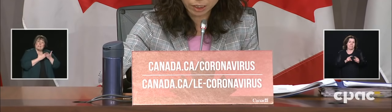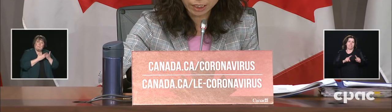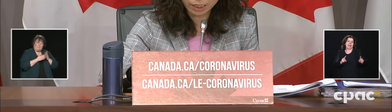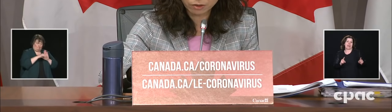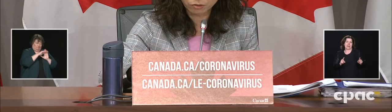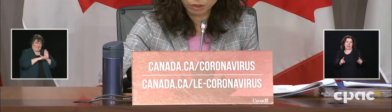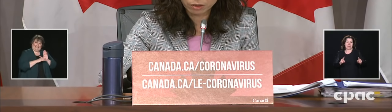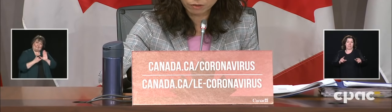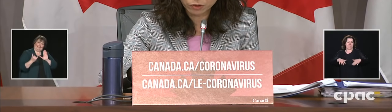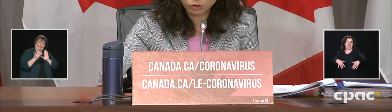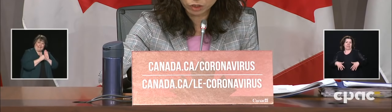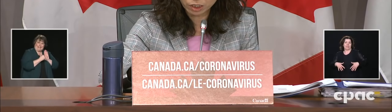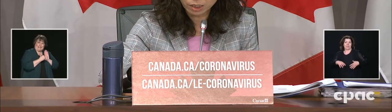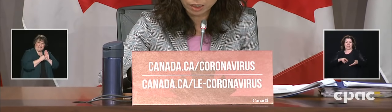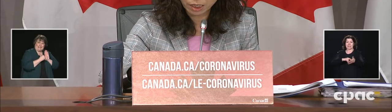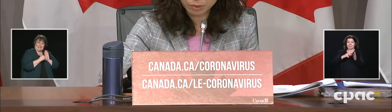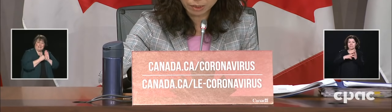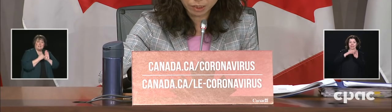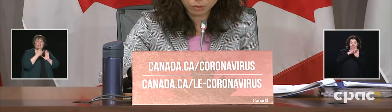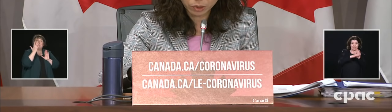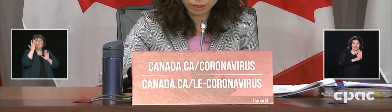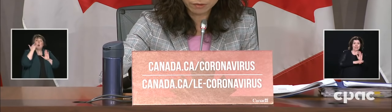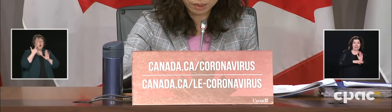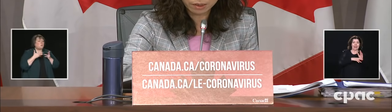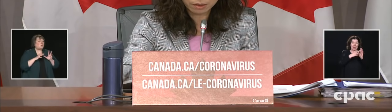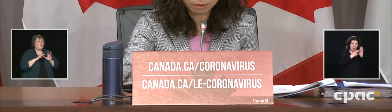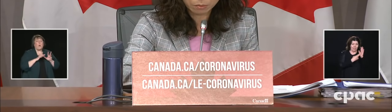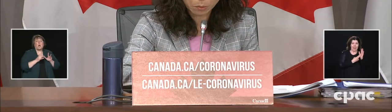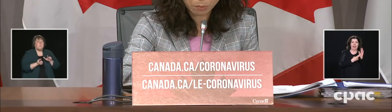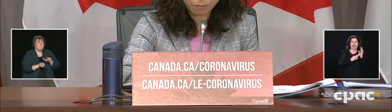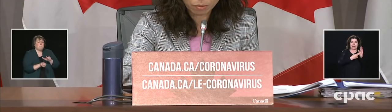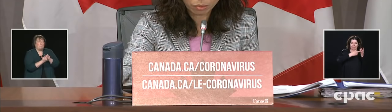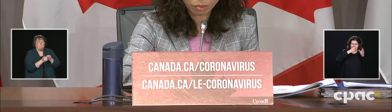the sparking and growth of future epidemic waves.